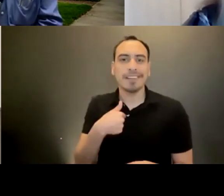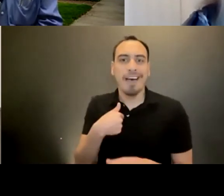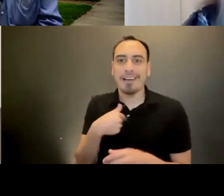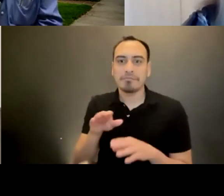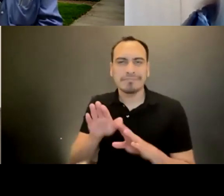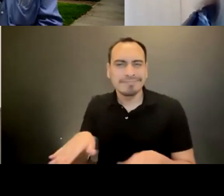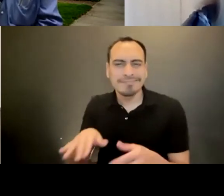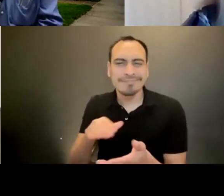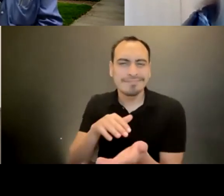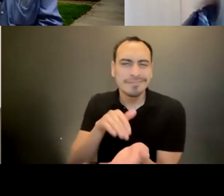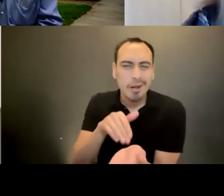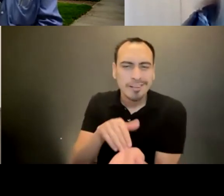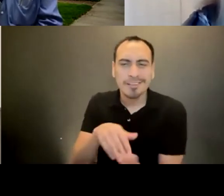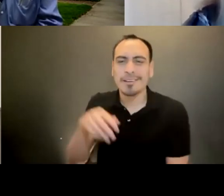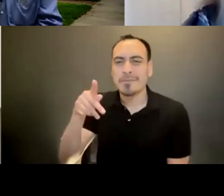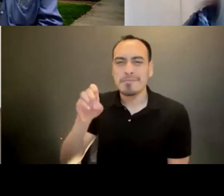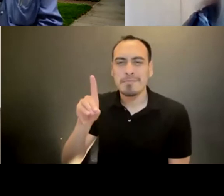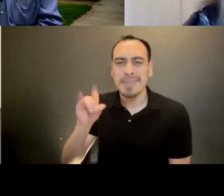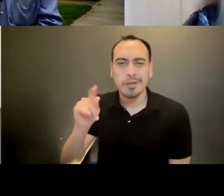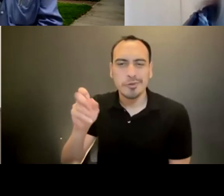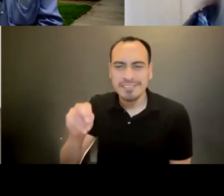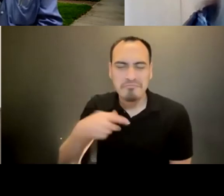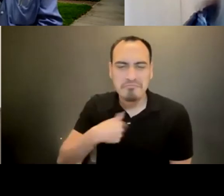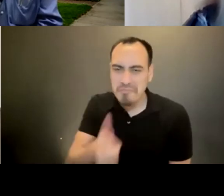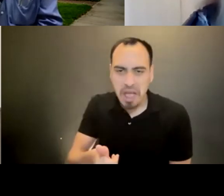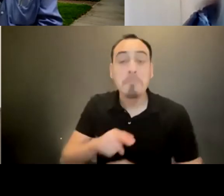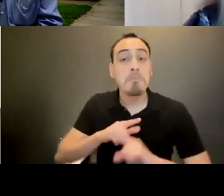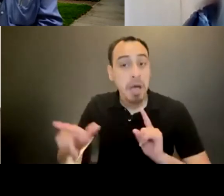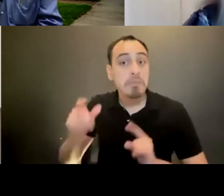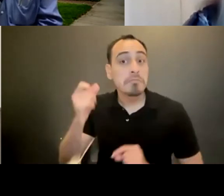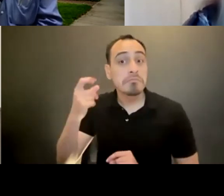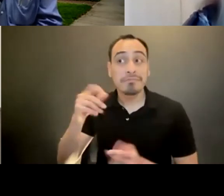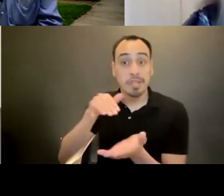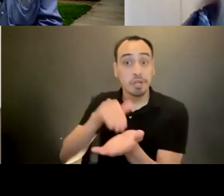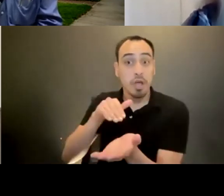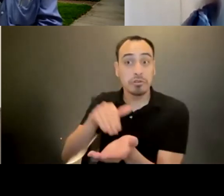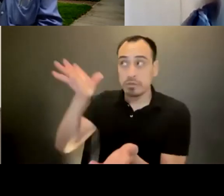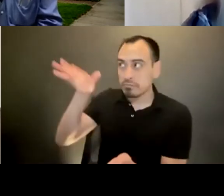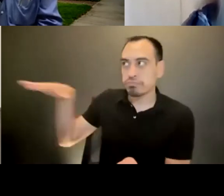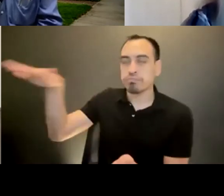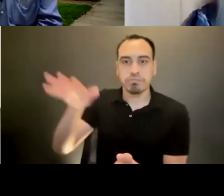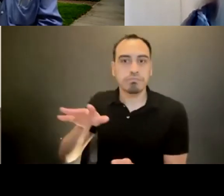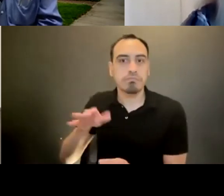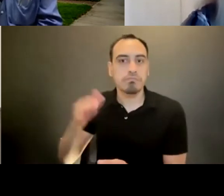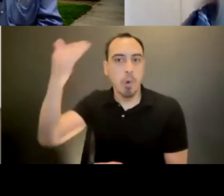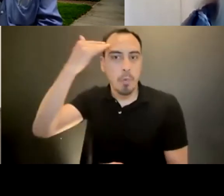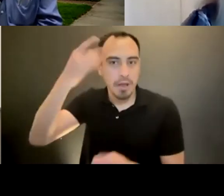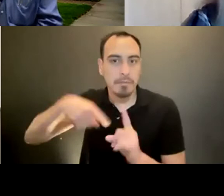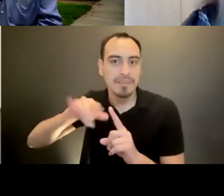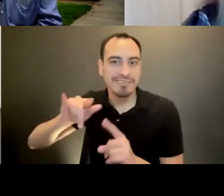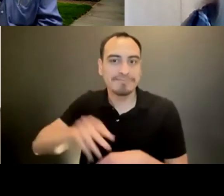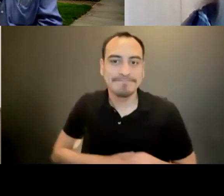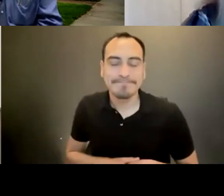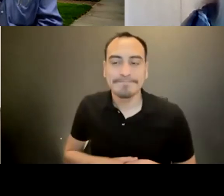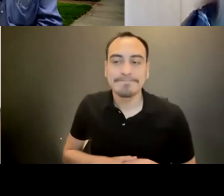people are on the lookout for it. And I think that there are cases. I don't see